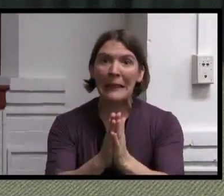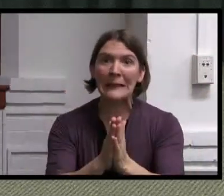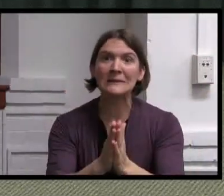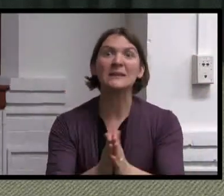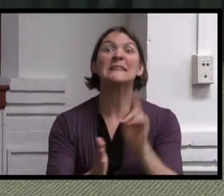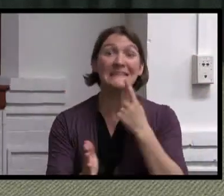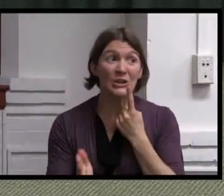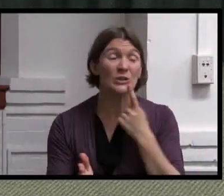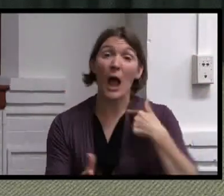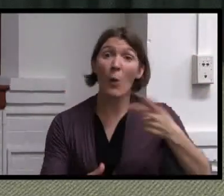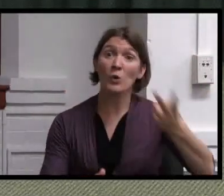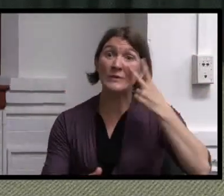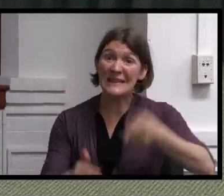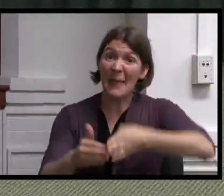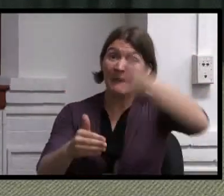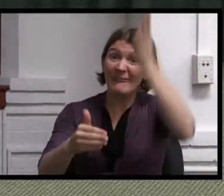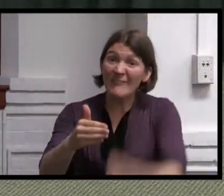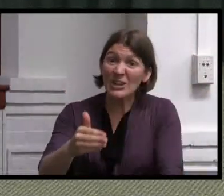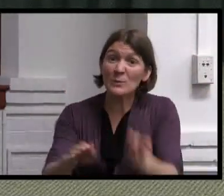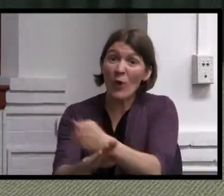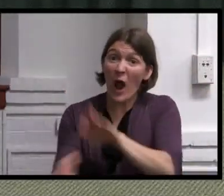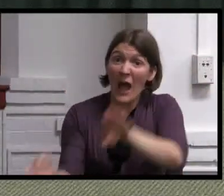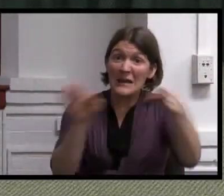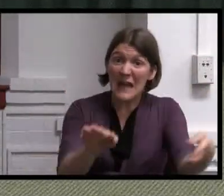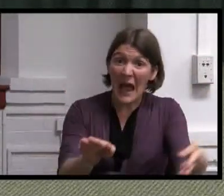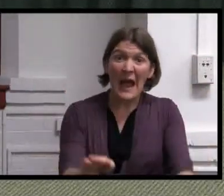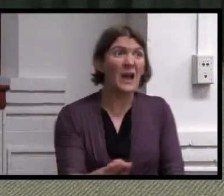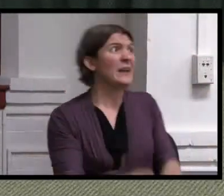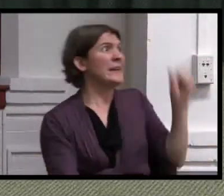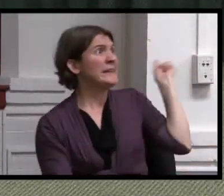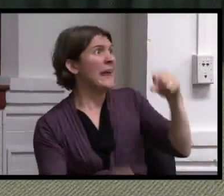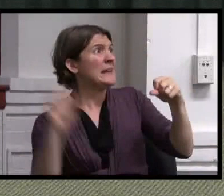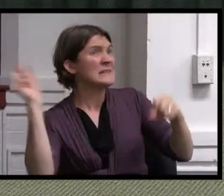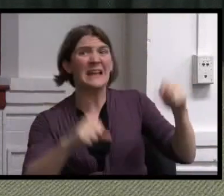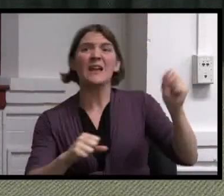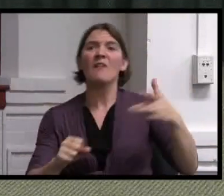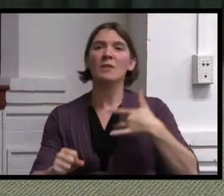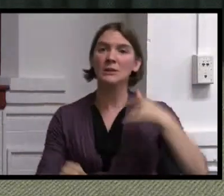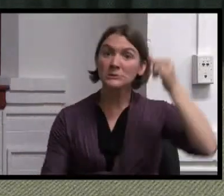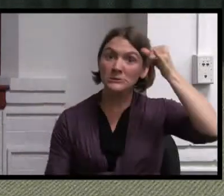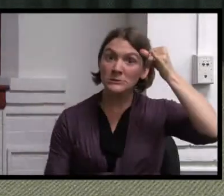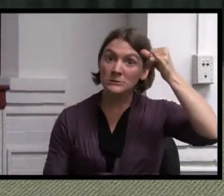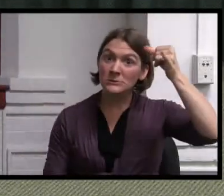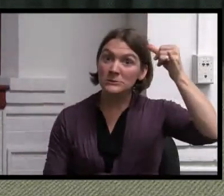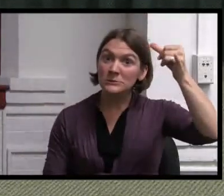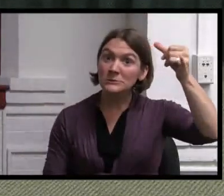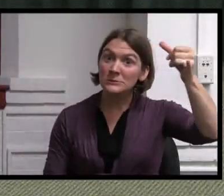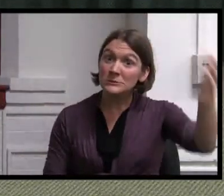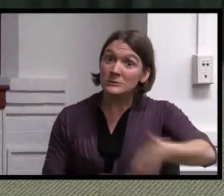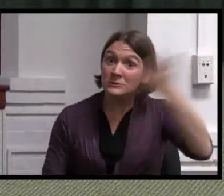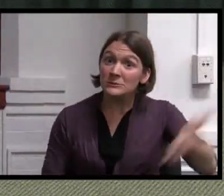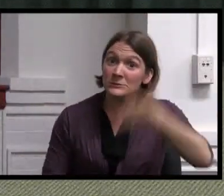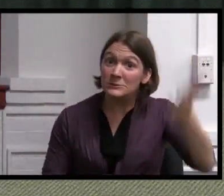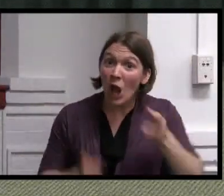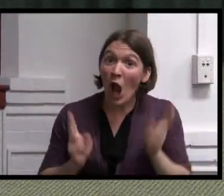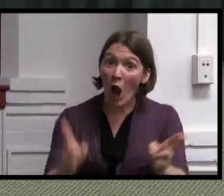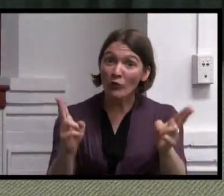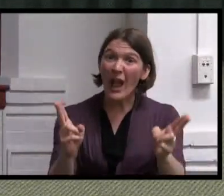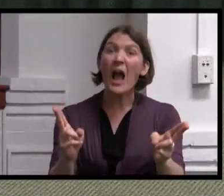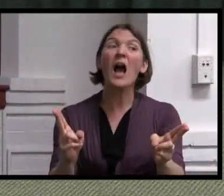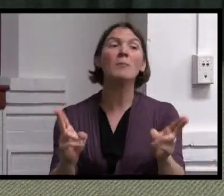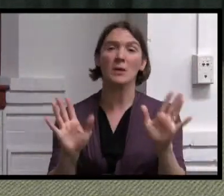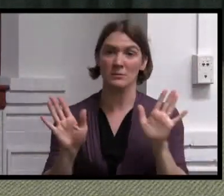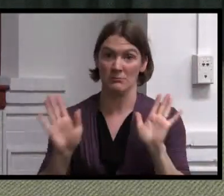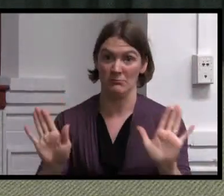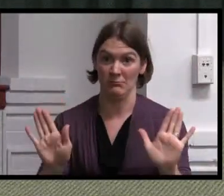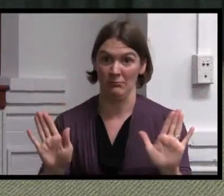In my lifetime, I want to see this thing built. Second. My God, this has been forever. So I'm going to